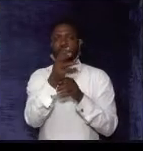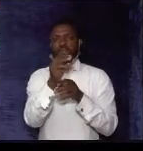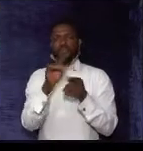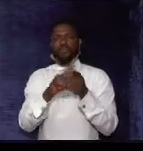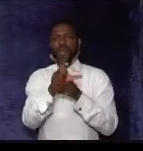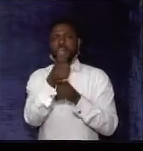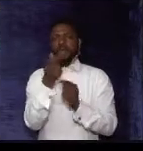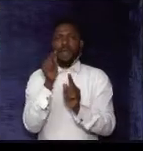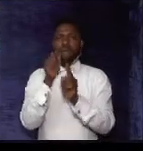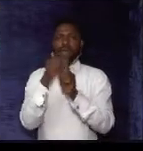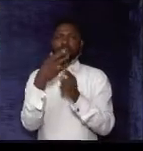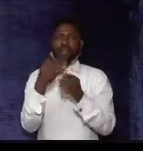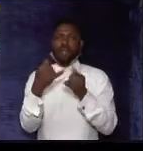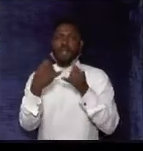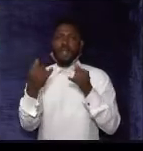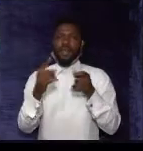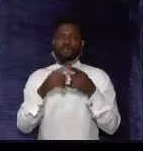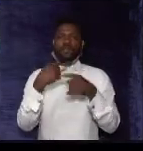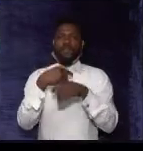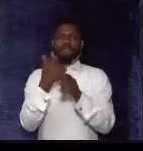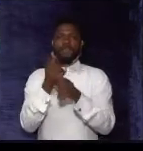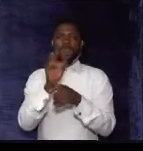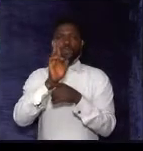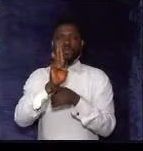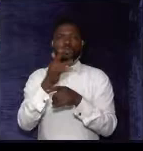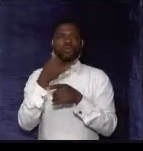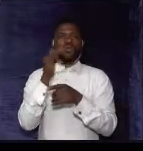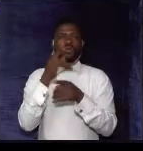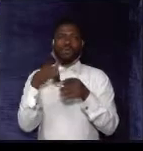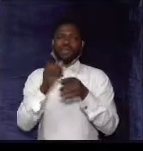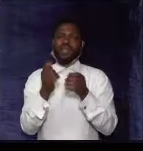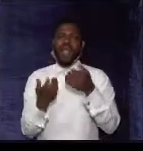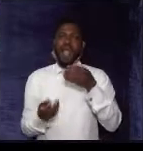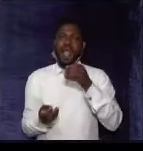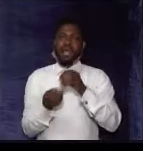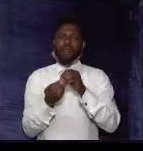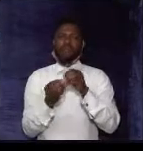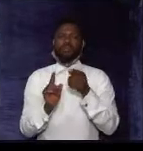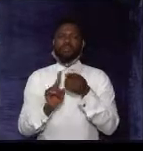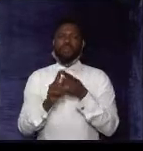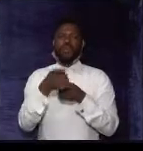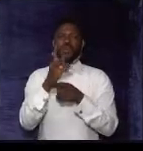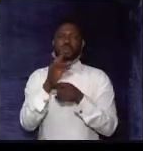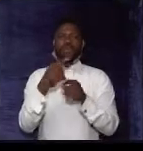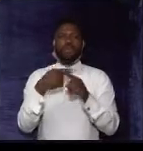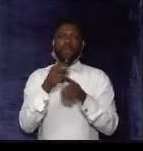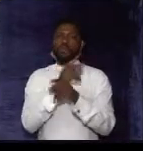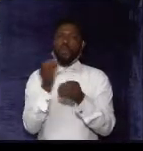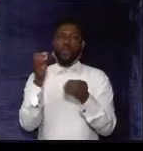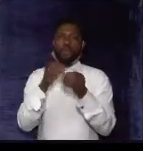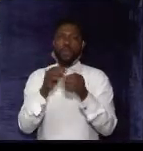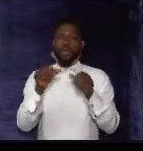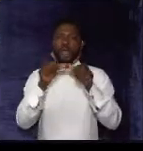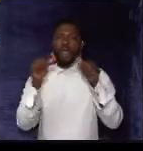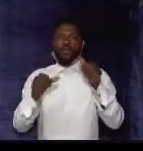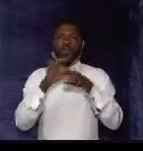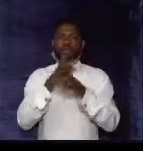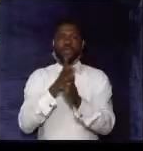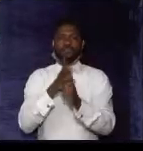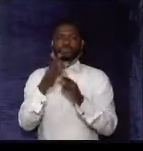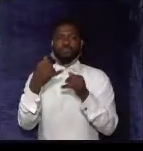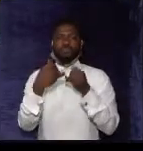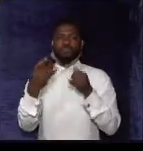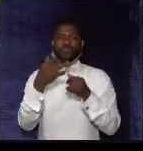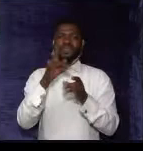one of them to another point on the line to form a U. They will still add up to 180, but they are no longer angles on a straight line. They